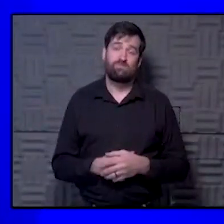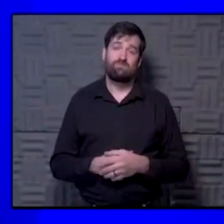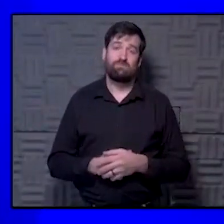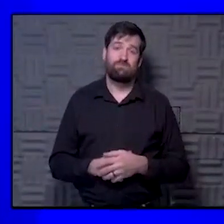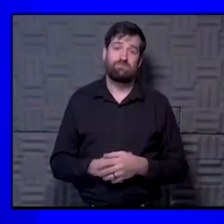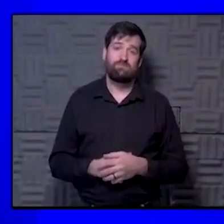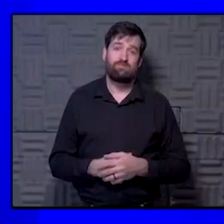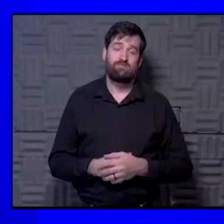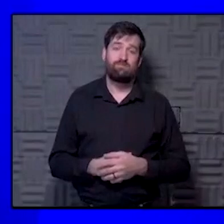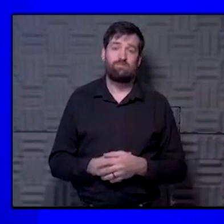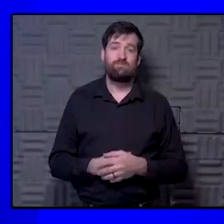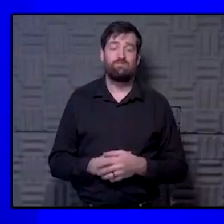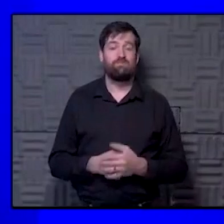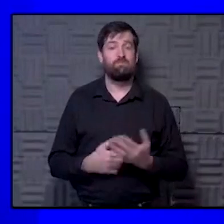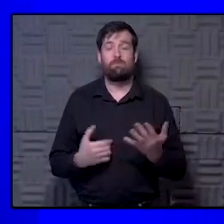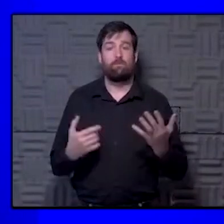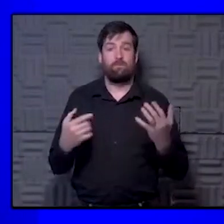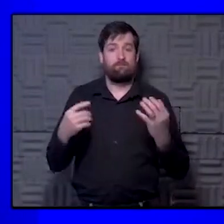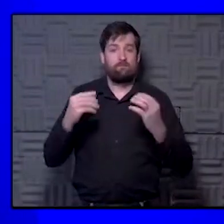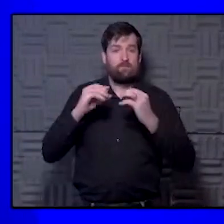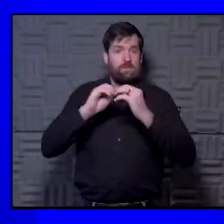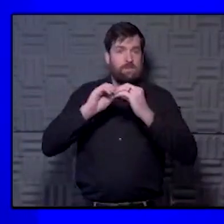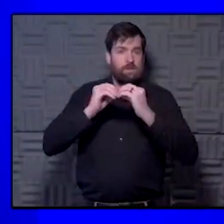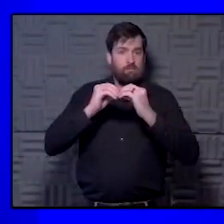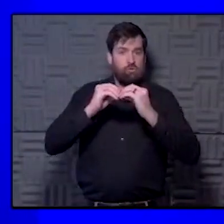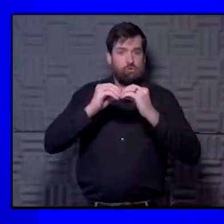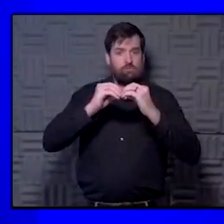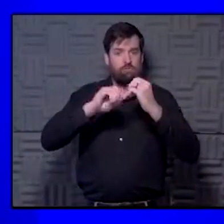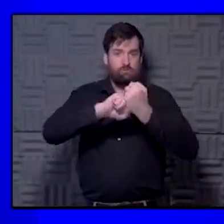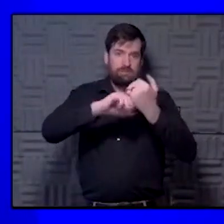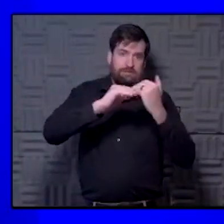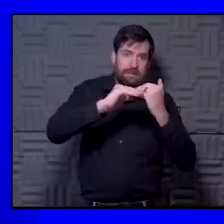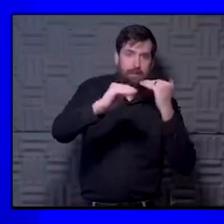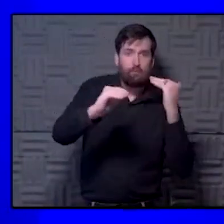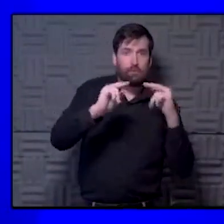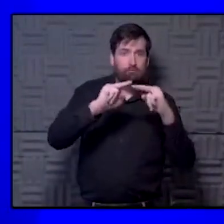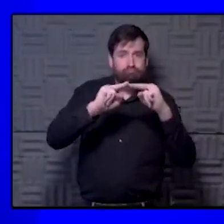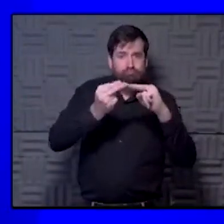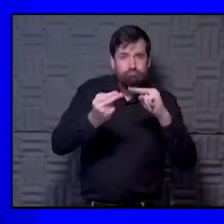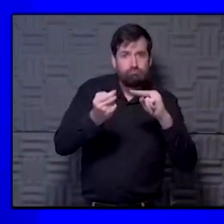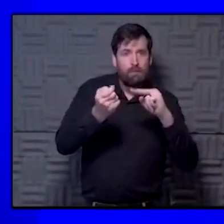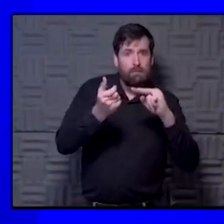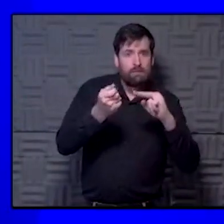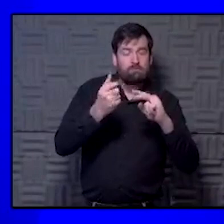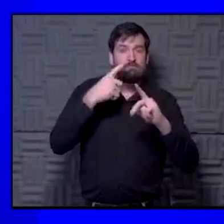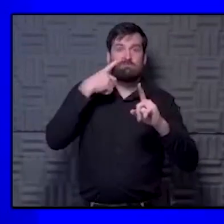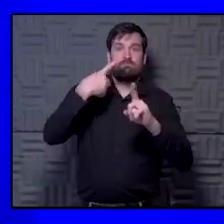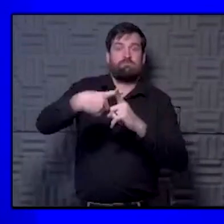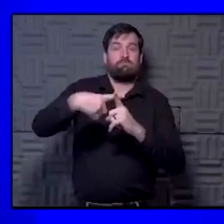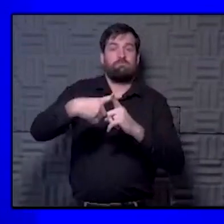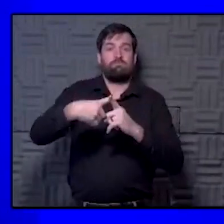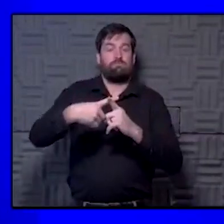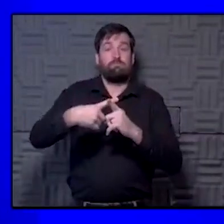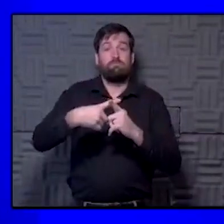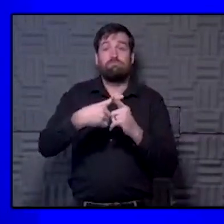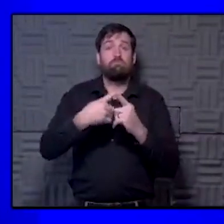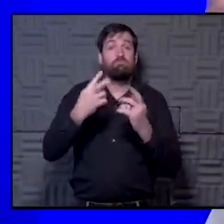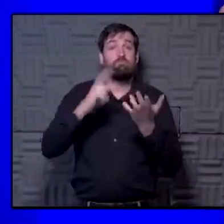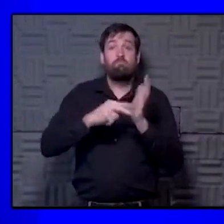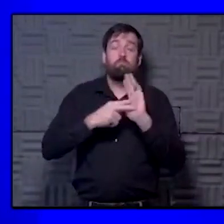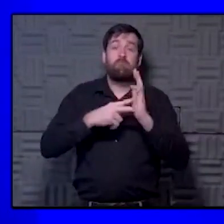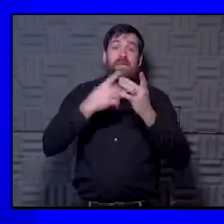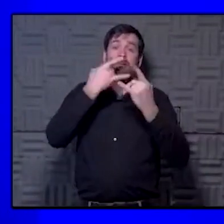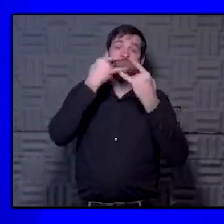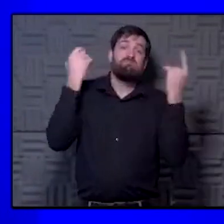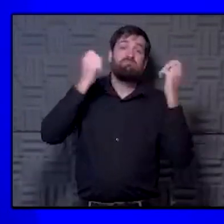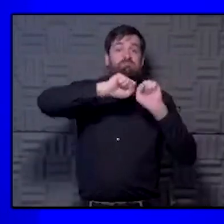so these numbers being stable, slightly down, may be a good sign. That is not a reason to throw off your